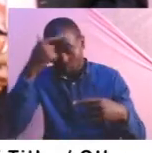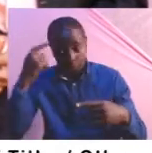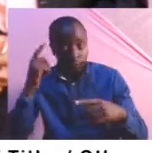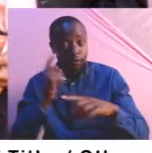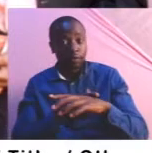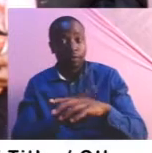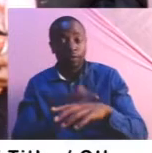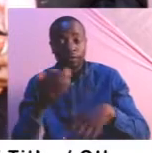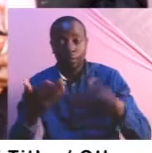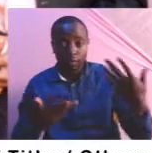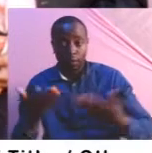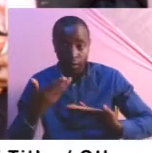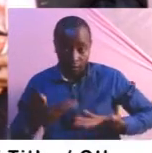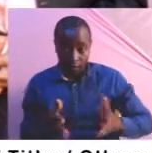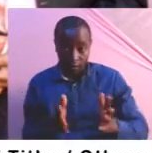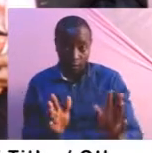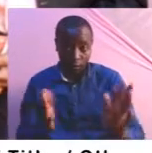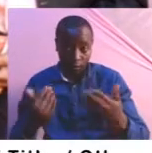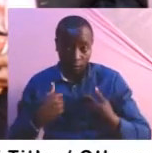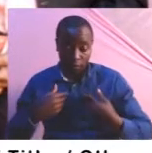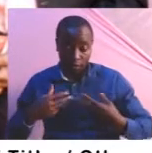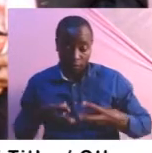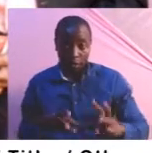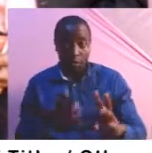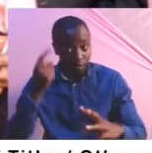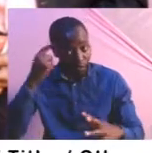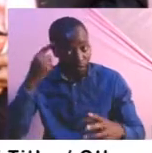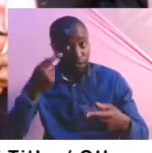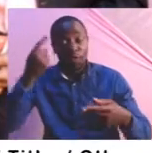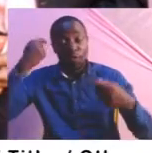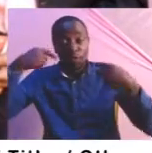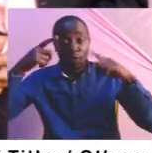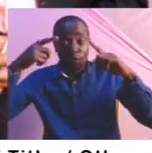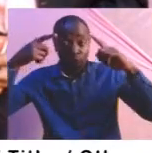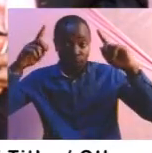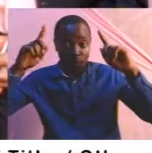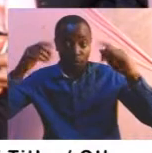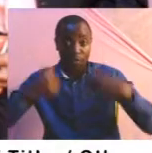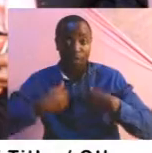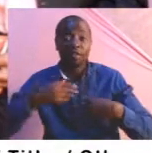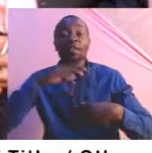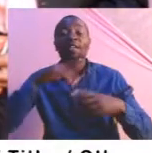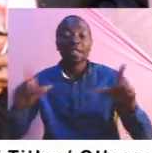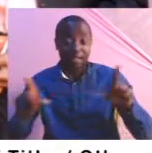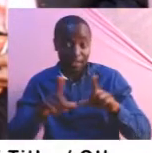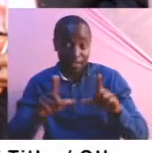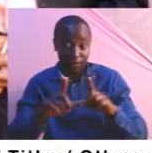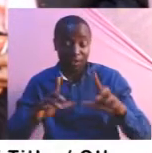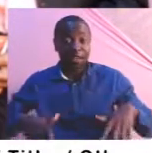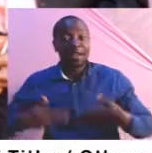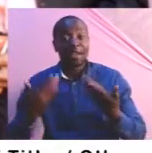God allows you to have your way, and imagine you've won, mm-hmm. imagine you've just signed your death certificate. Yes. How